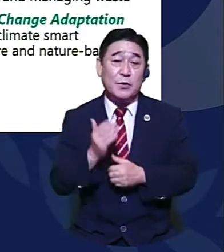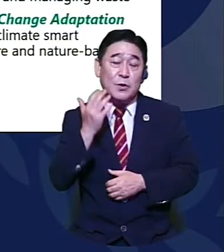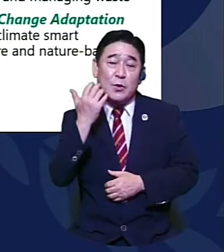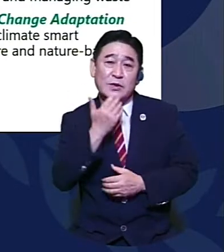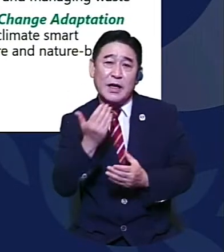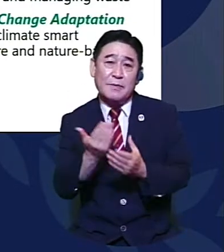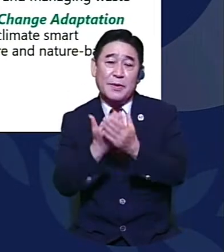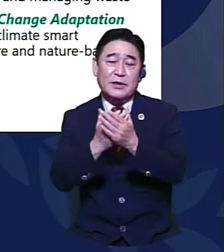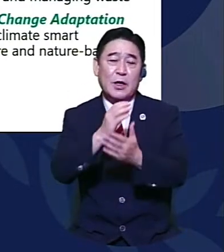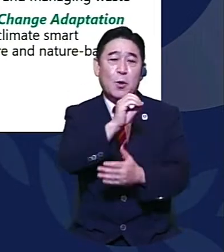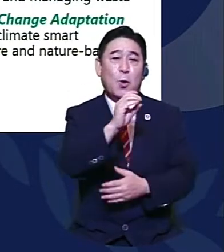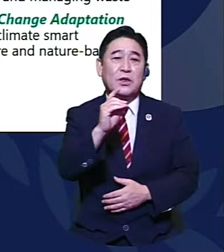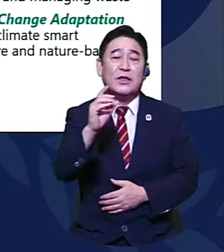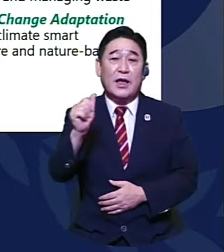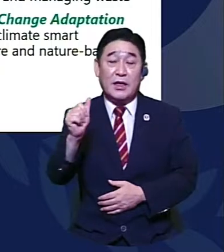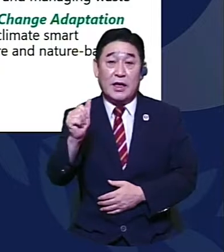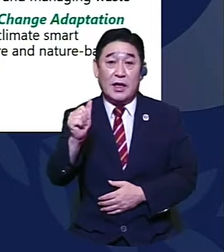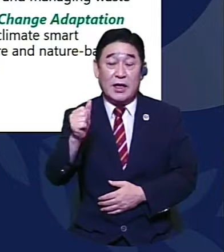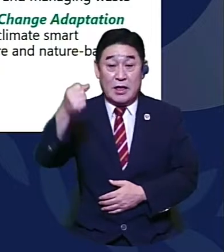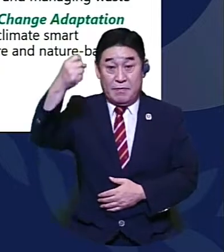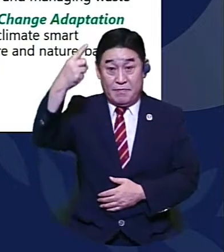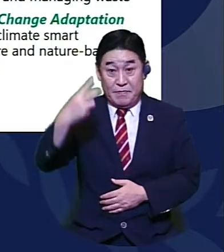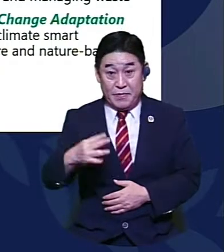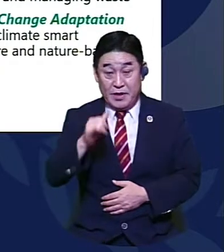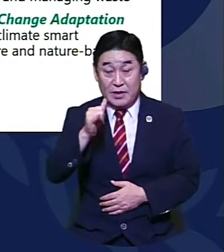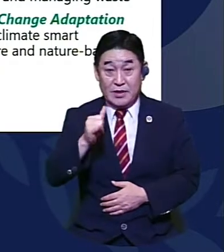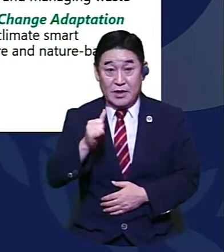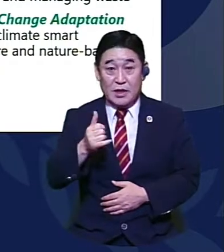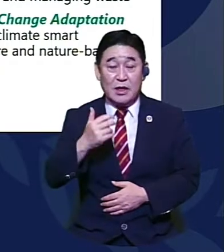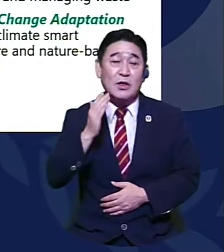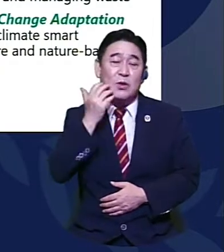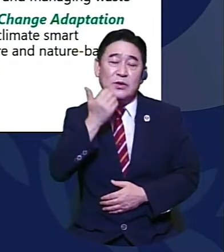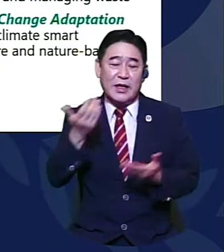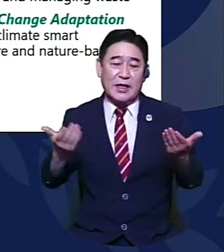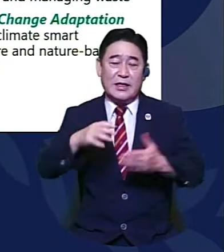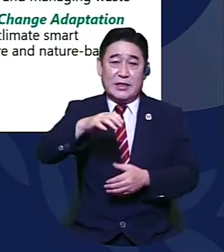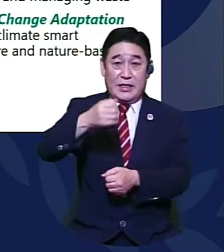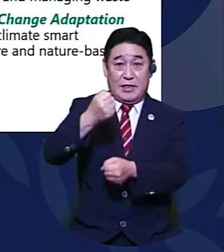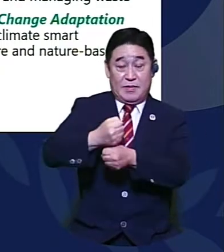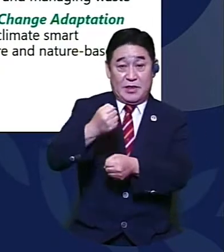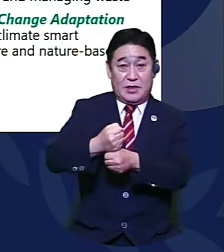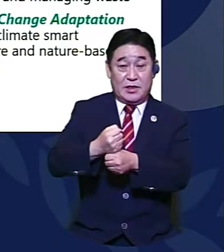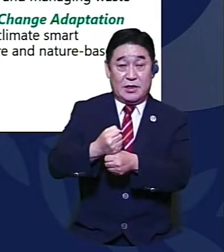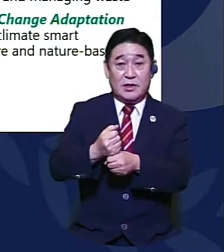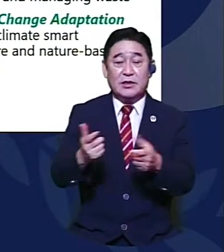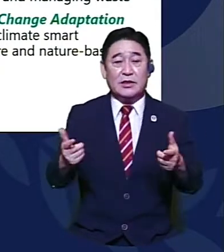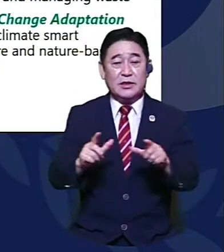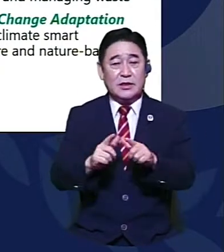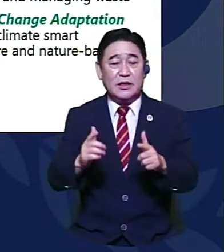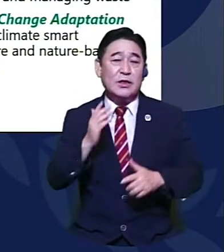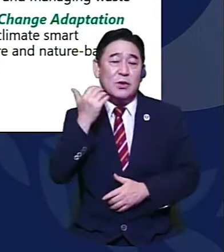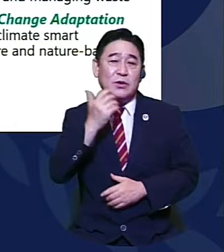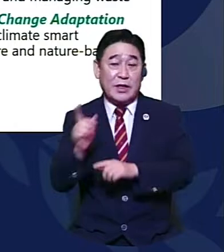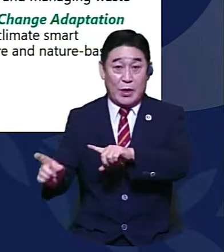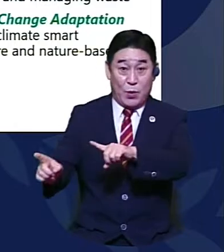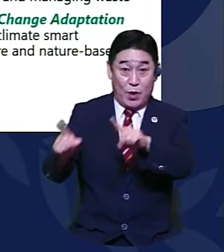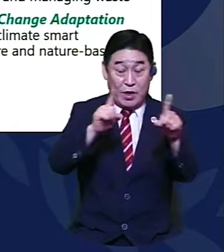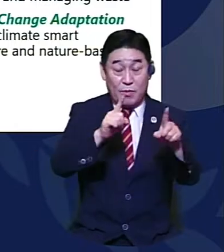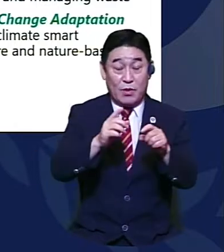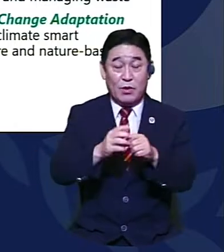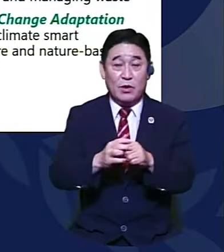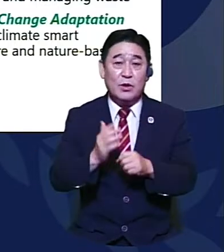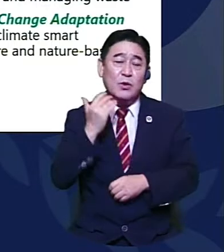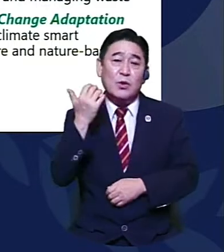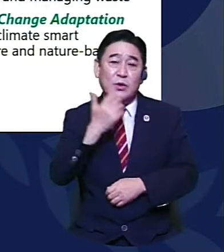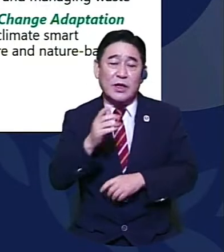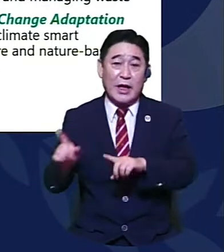ODA. Green job creation, I think, is particularly relevant in light of the green recovery. Green jobs, employment is the #1 priority